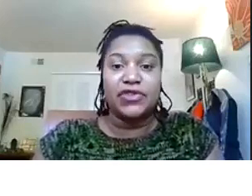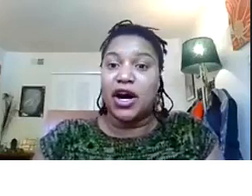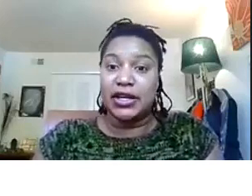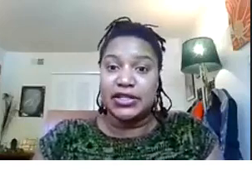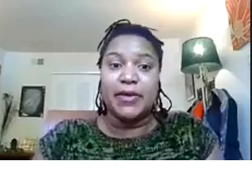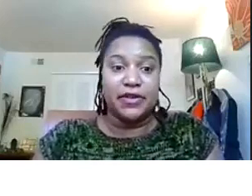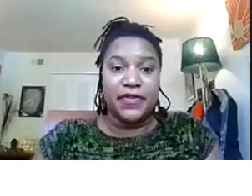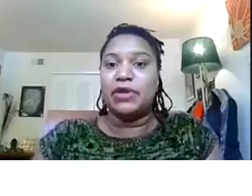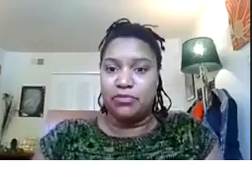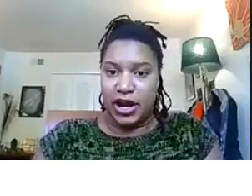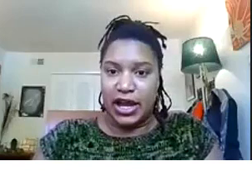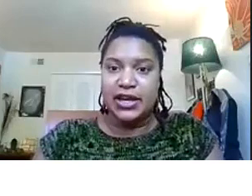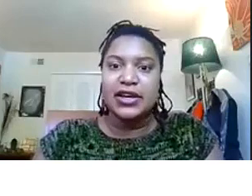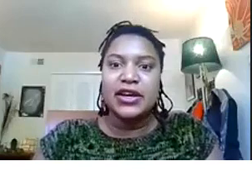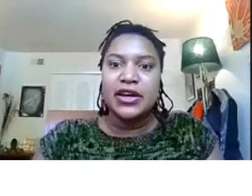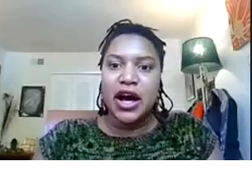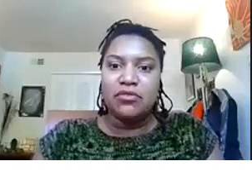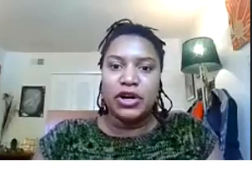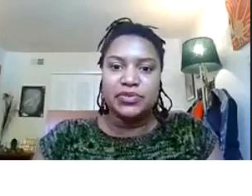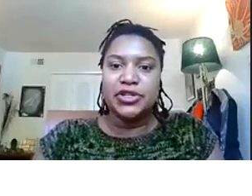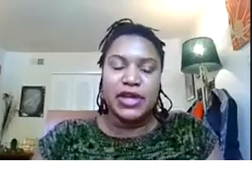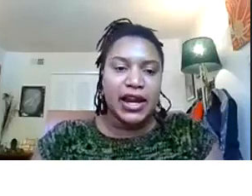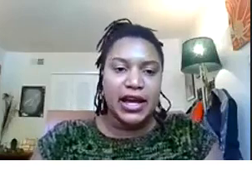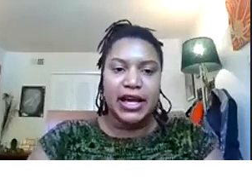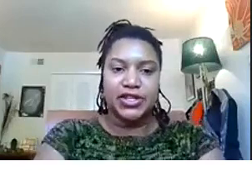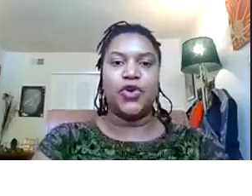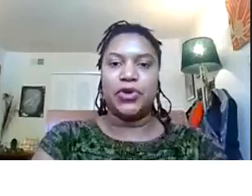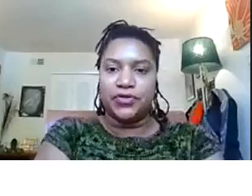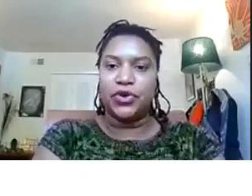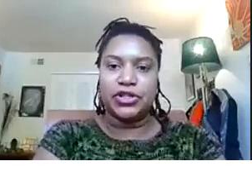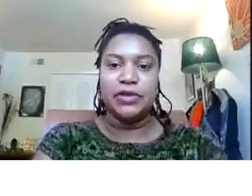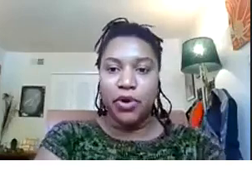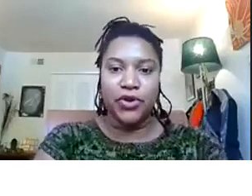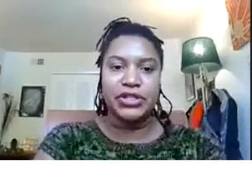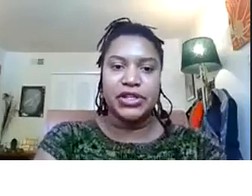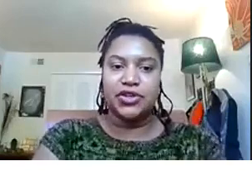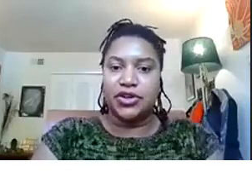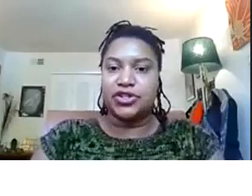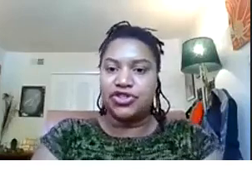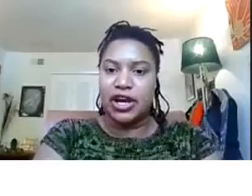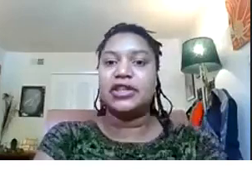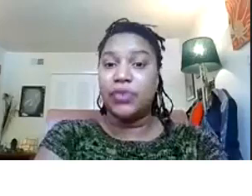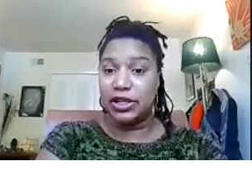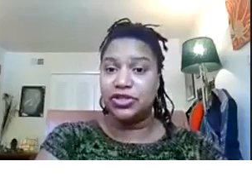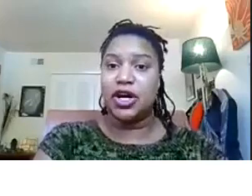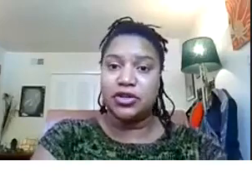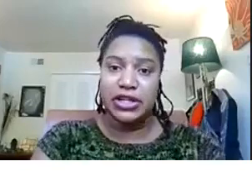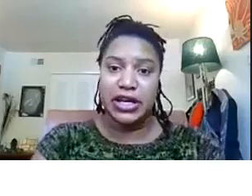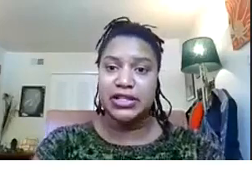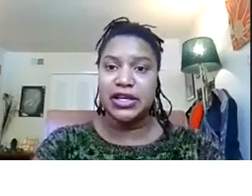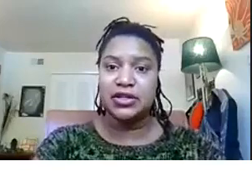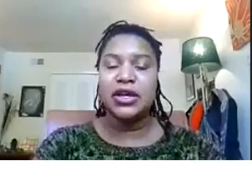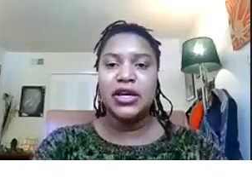and then give the audience about a 5-minute break. Once we do that, I'd like to open the floor to both Senior Nurse Tran as well as you,